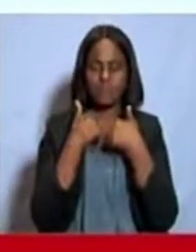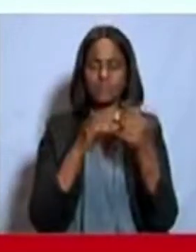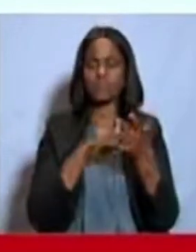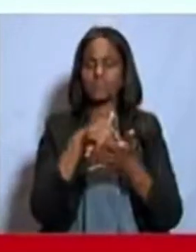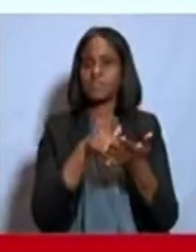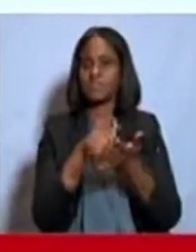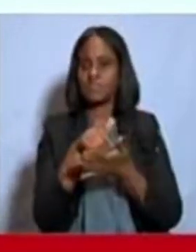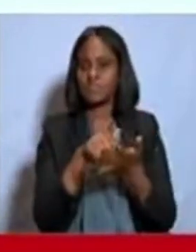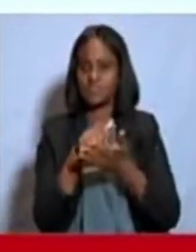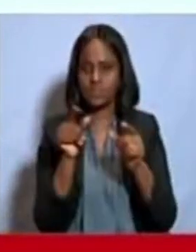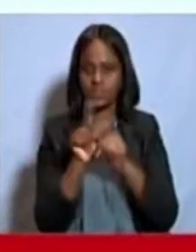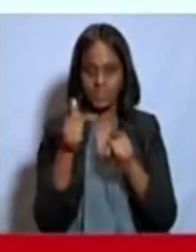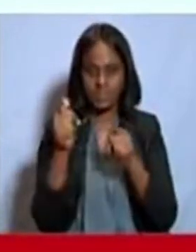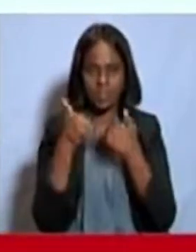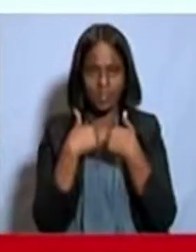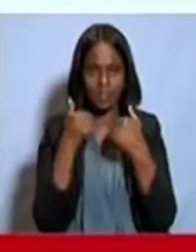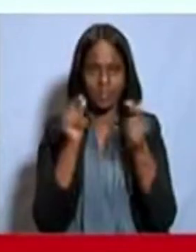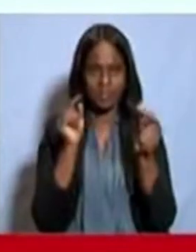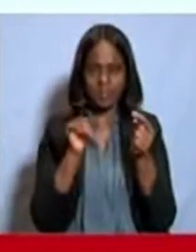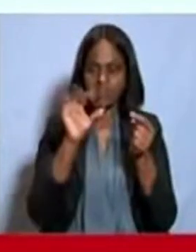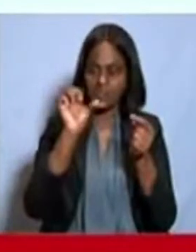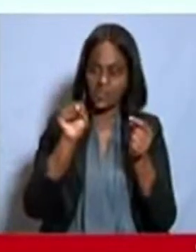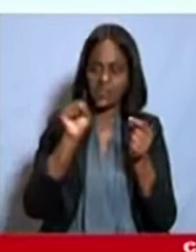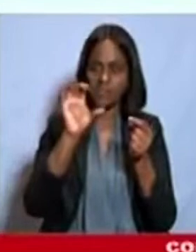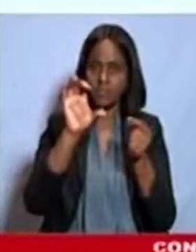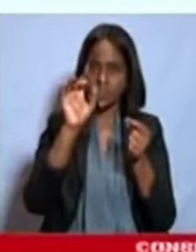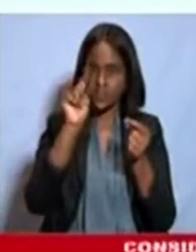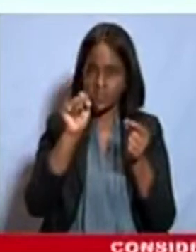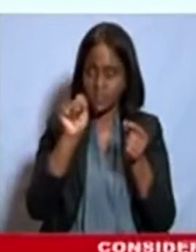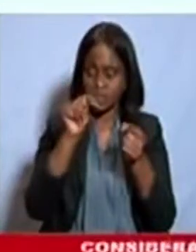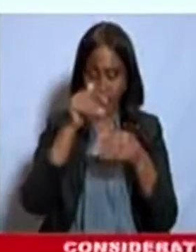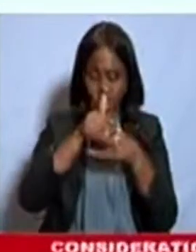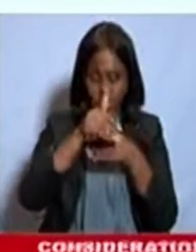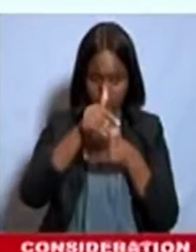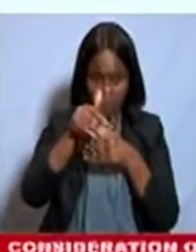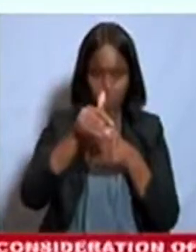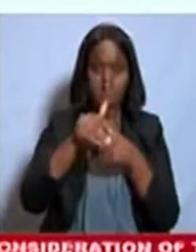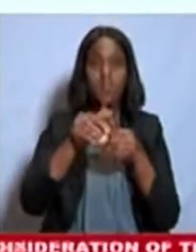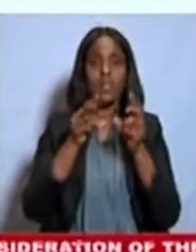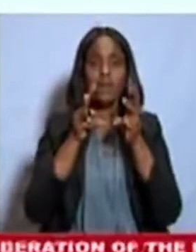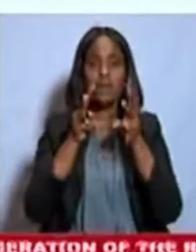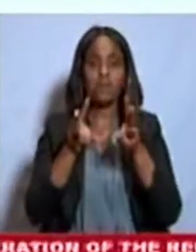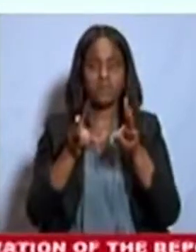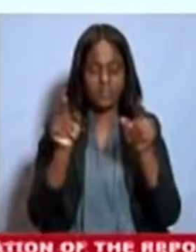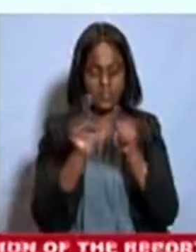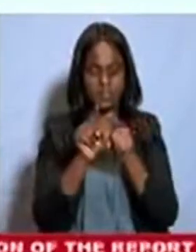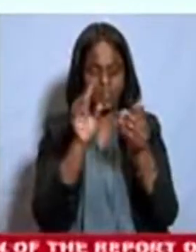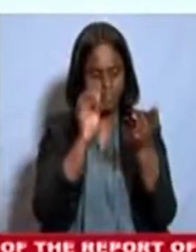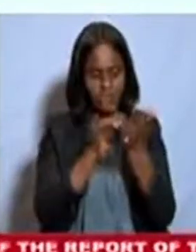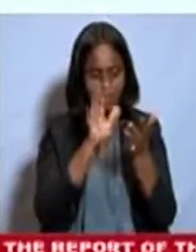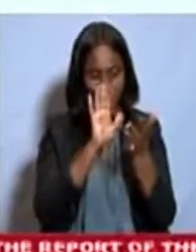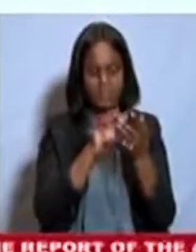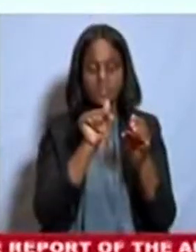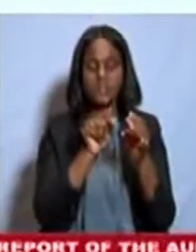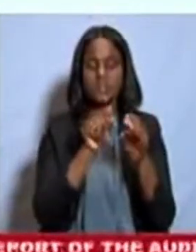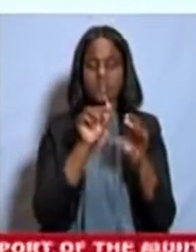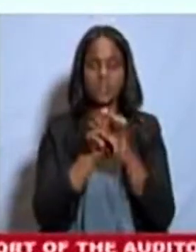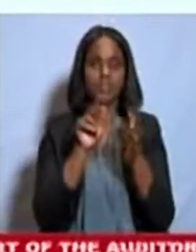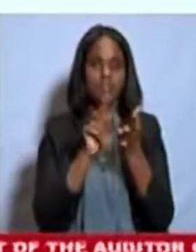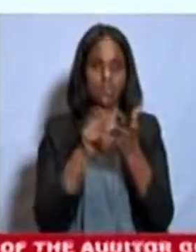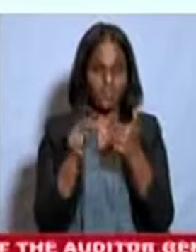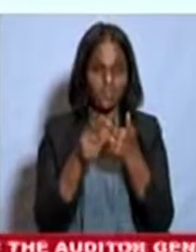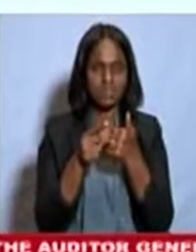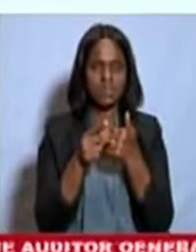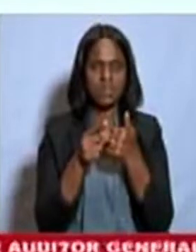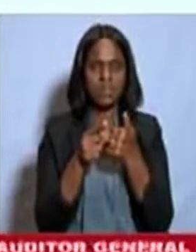vulnerability and had met the social cash transfer enrollment eligibility criteria to be placed on the program.